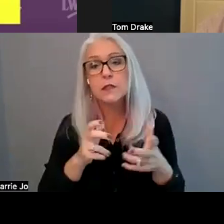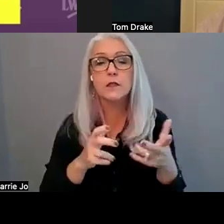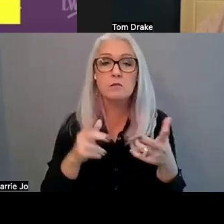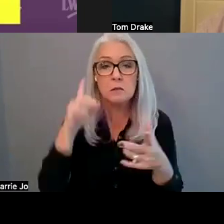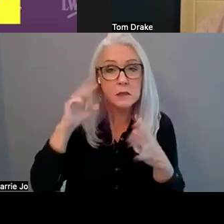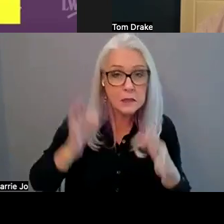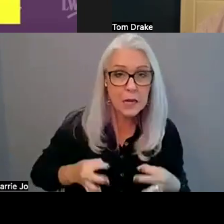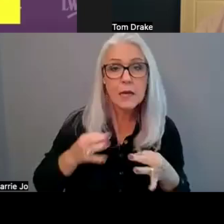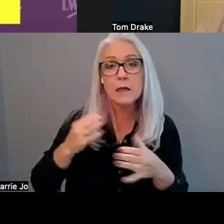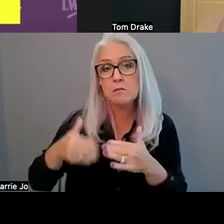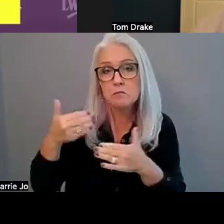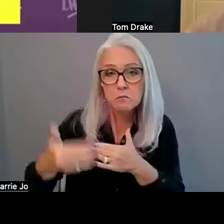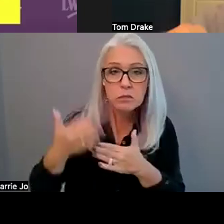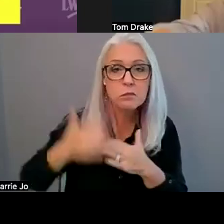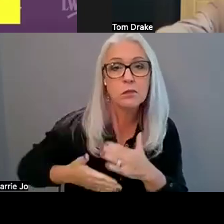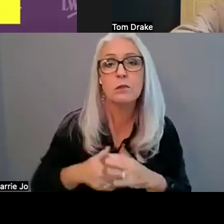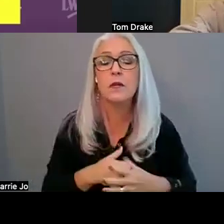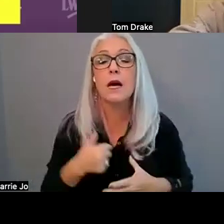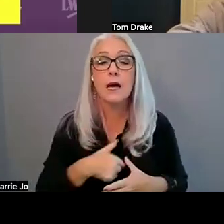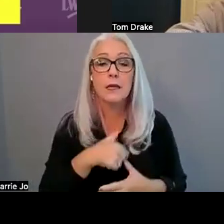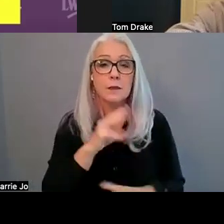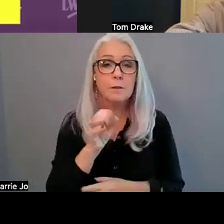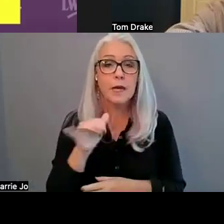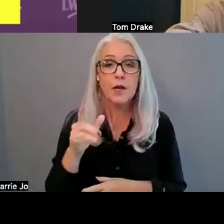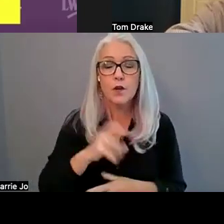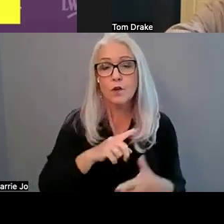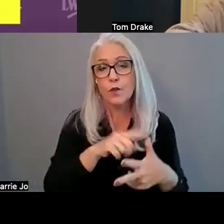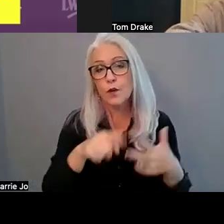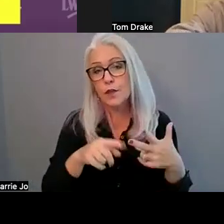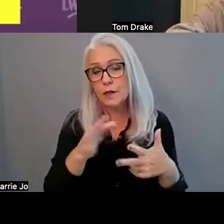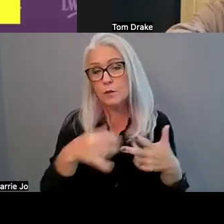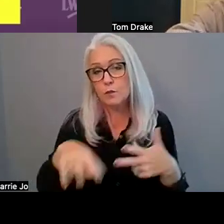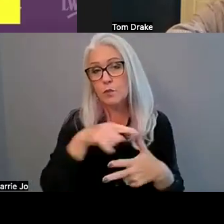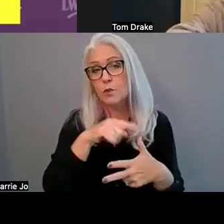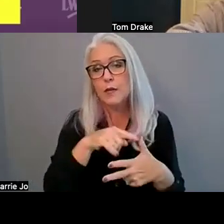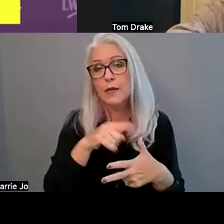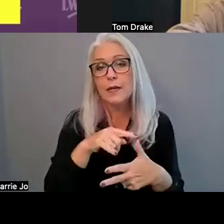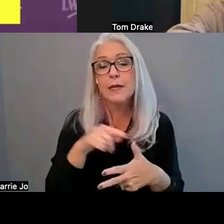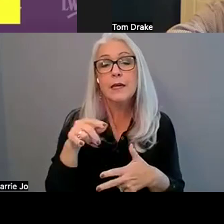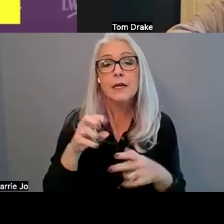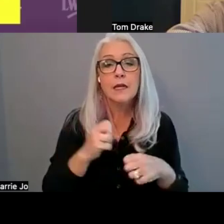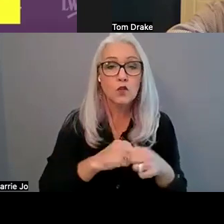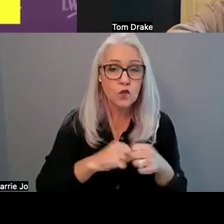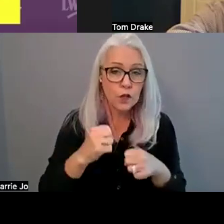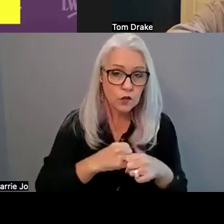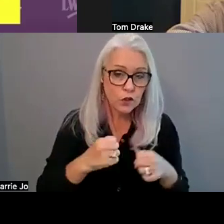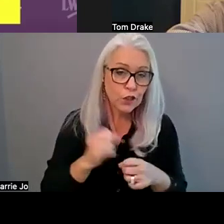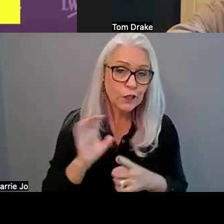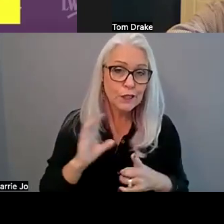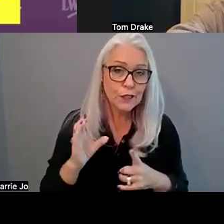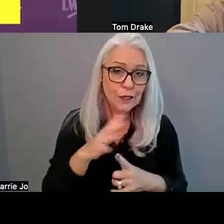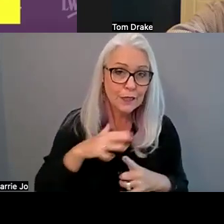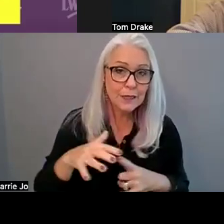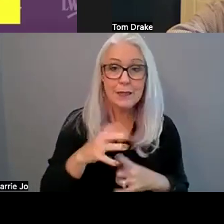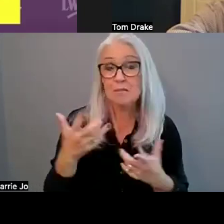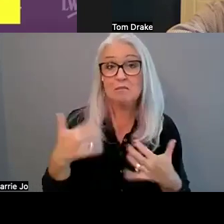get things done. As mayor, I'll focus on three priorities: infrastructure and climate resilience. We're facing 21st century storms with